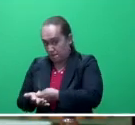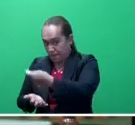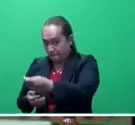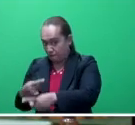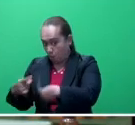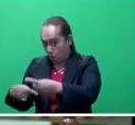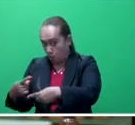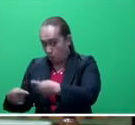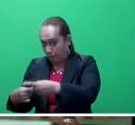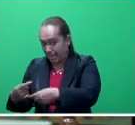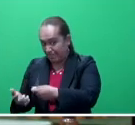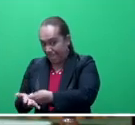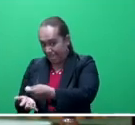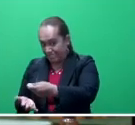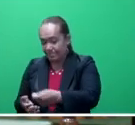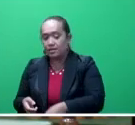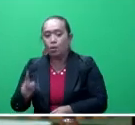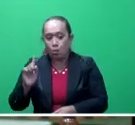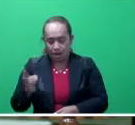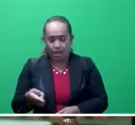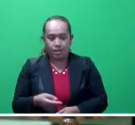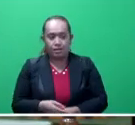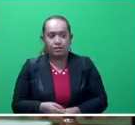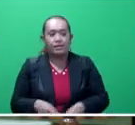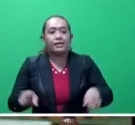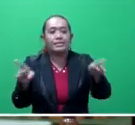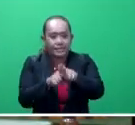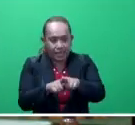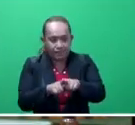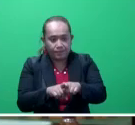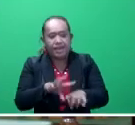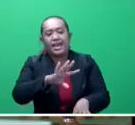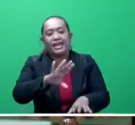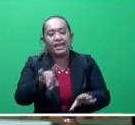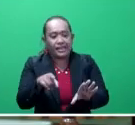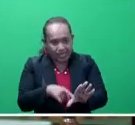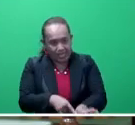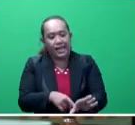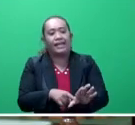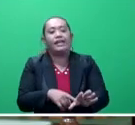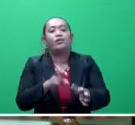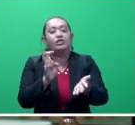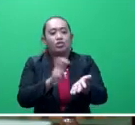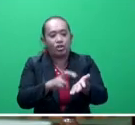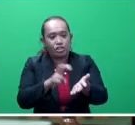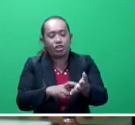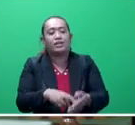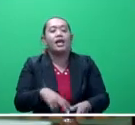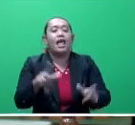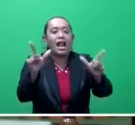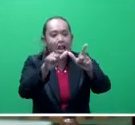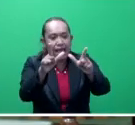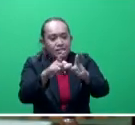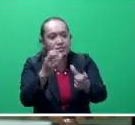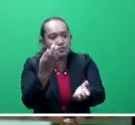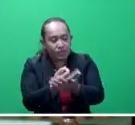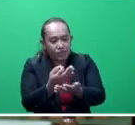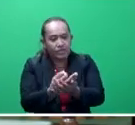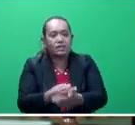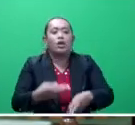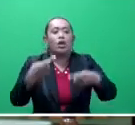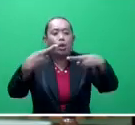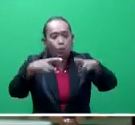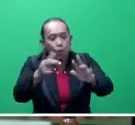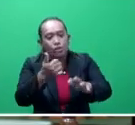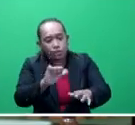when the vehicle has been off the road. These include annual registration, licensing fees, road user levy and the ACCF levy. This applies